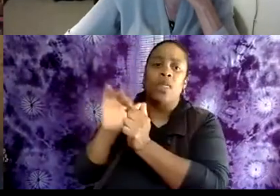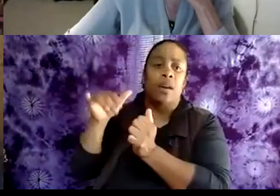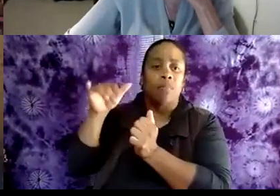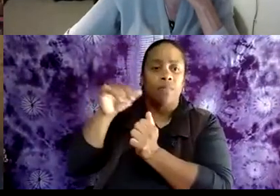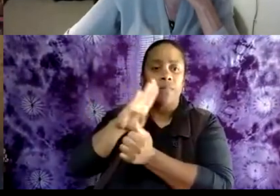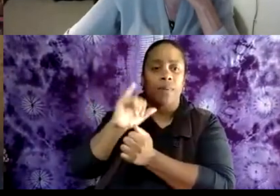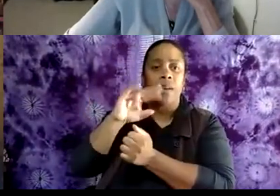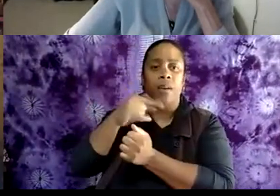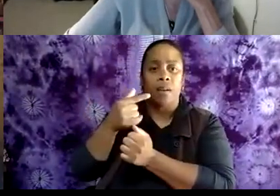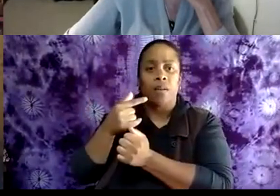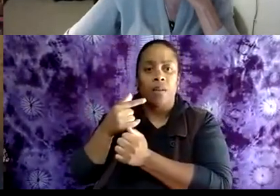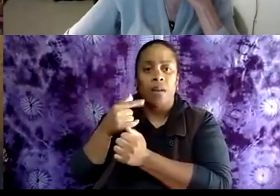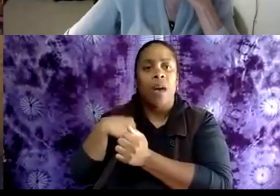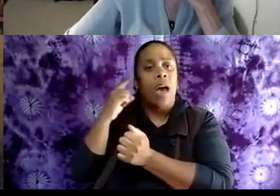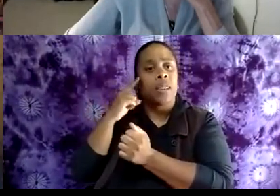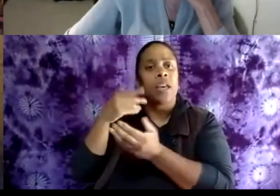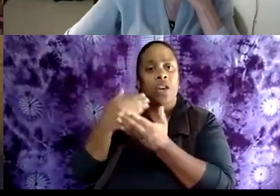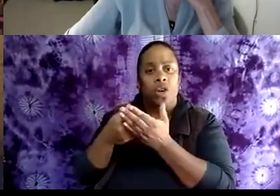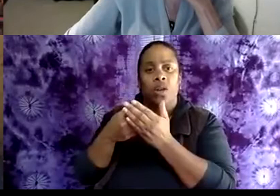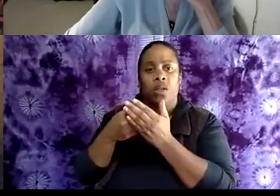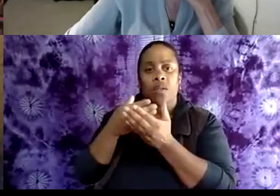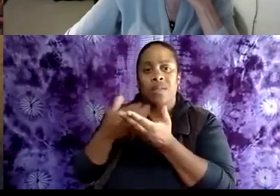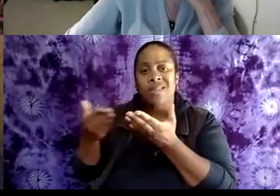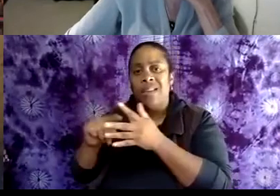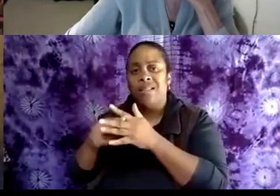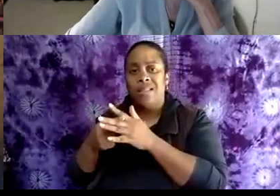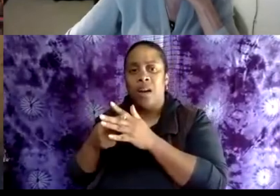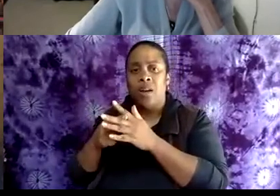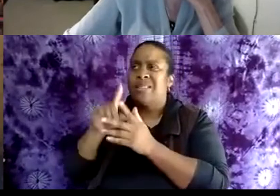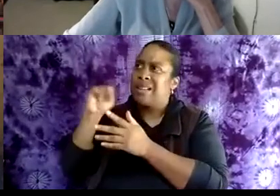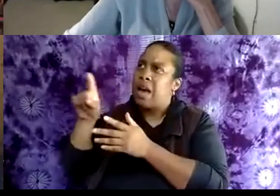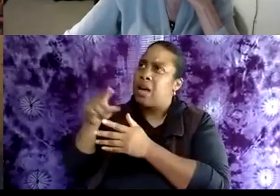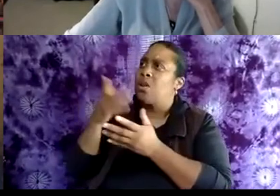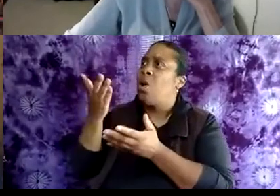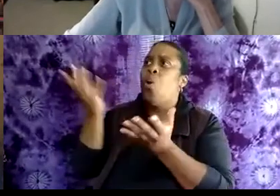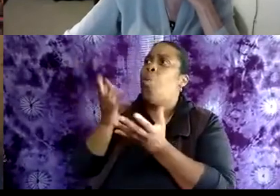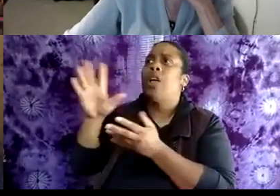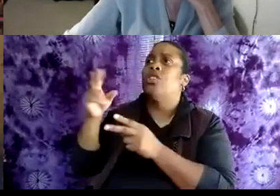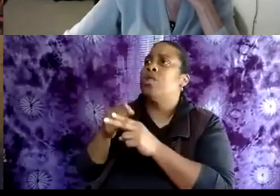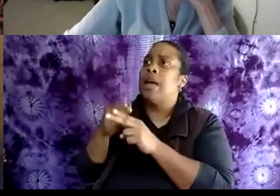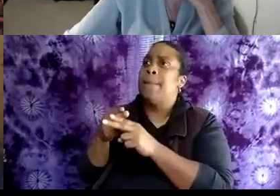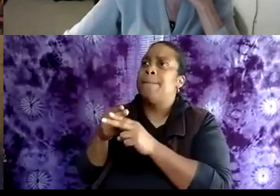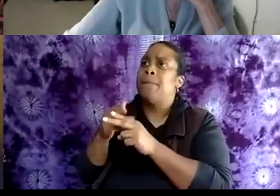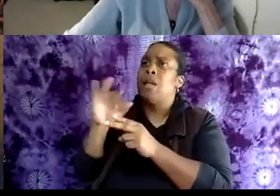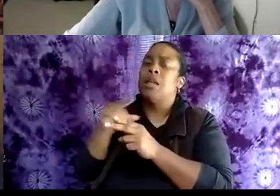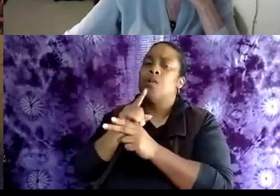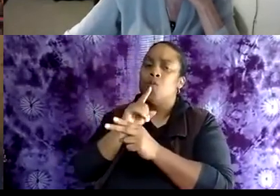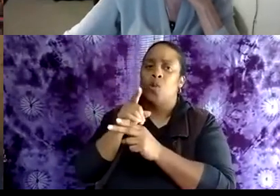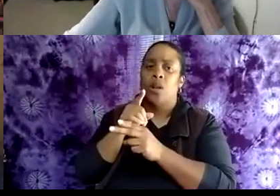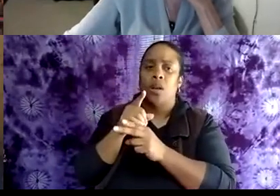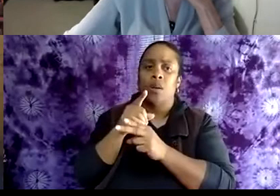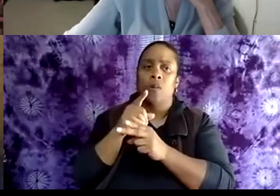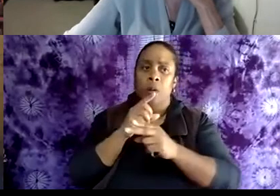ask is to say, what is your name? What is your name? Yeah, that's a very practical step, because I always like to get